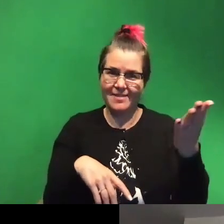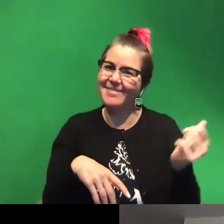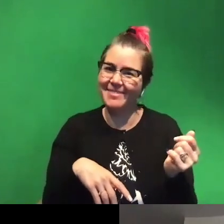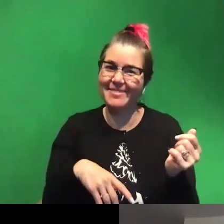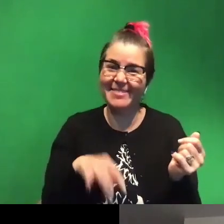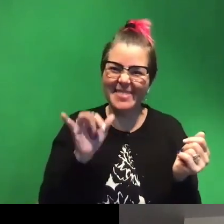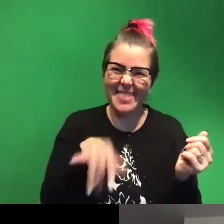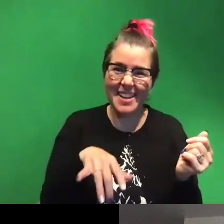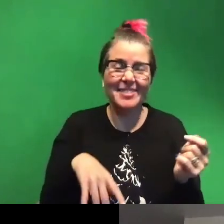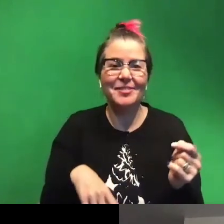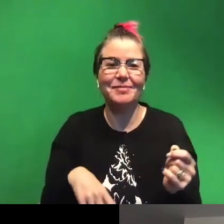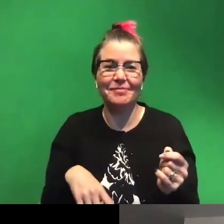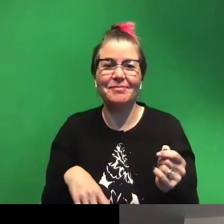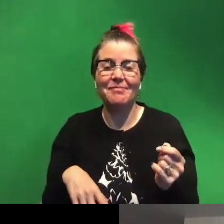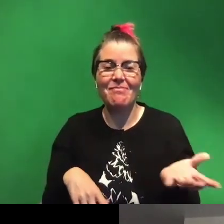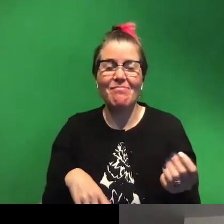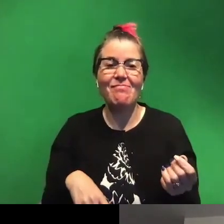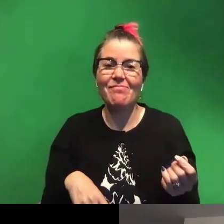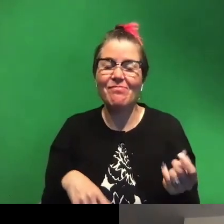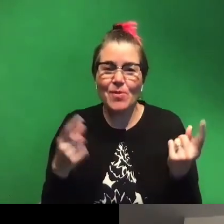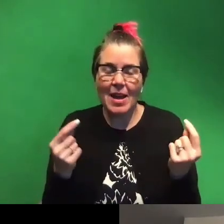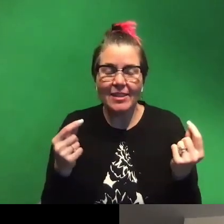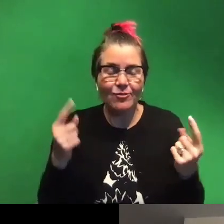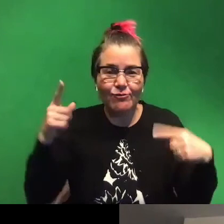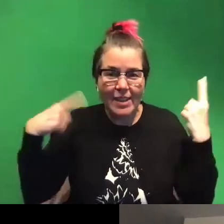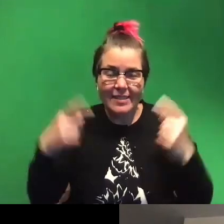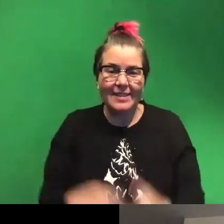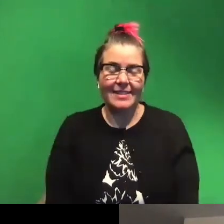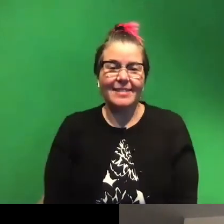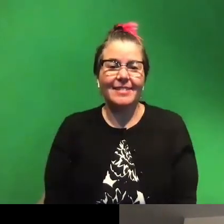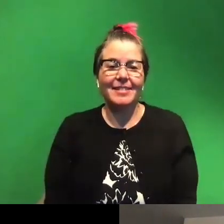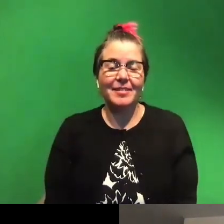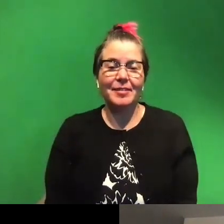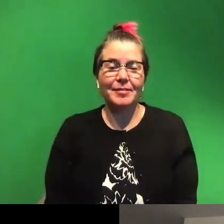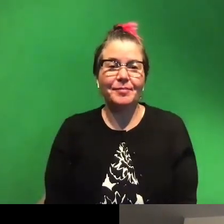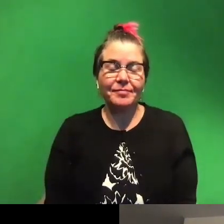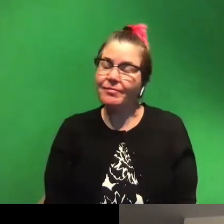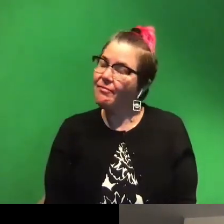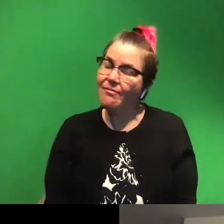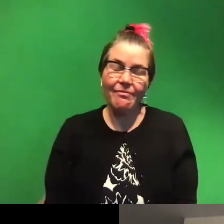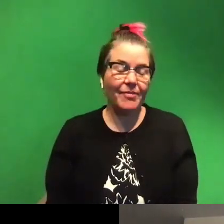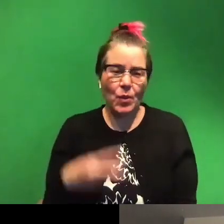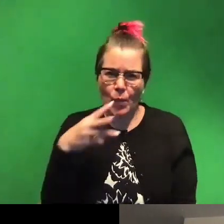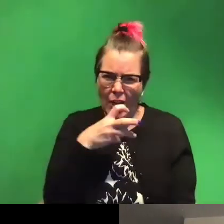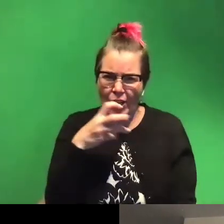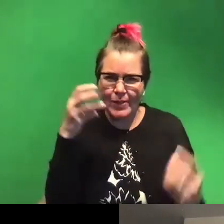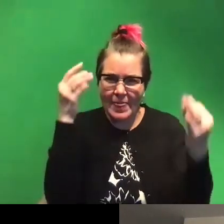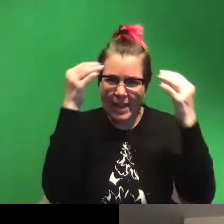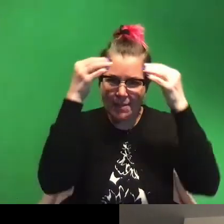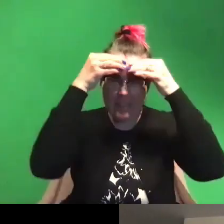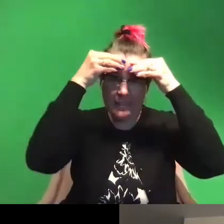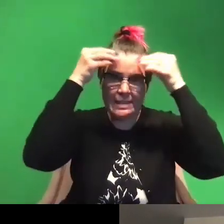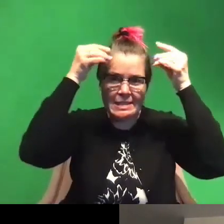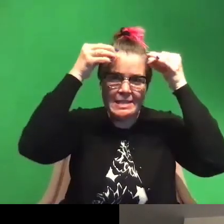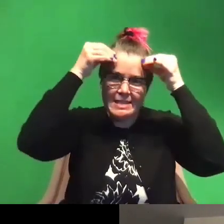it's like what? That's wild. Yeah. That's weird to think about, and I'm gonna have to think about that